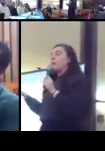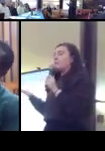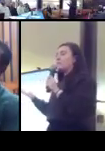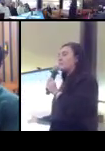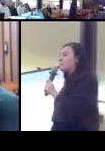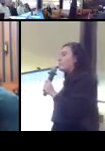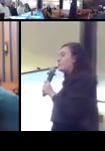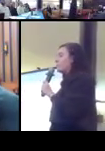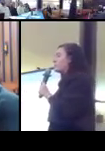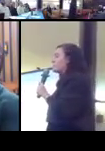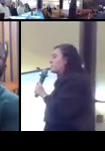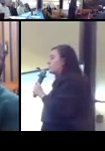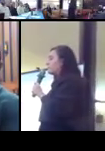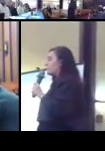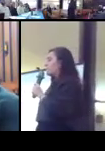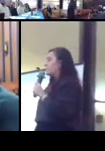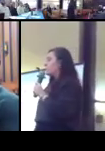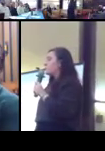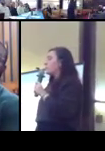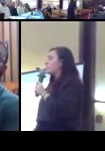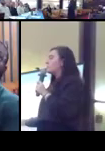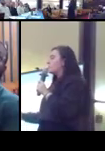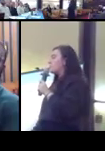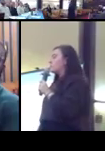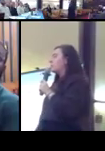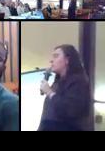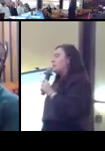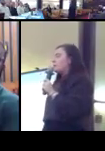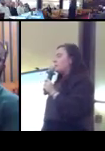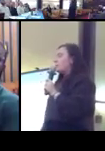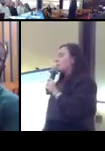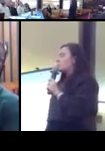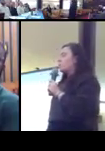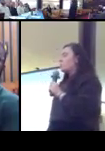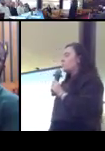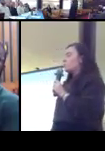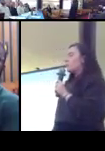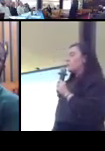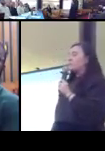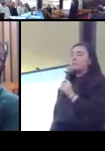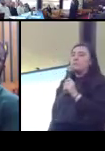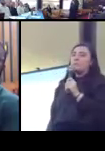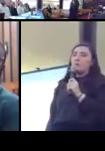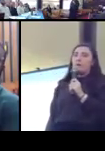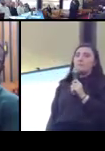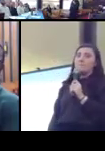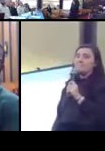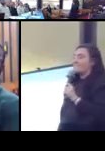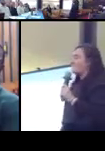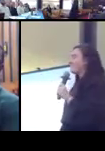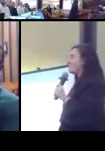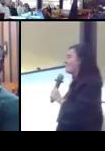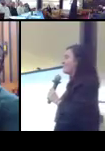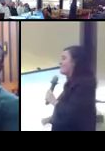are ready for a new life, and a new purpose for serving the community. And then using culture, arts and culture as a driver, identity, pride.